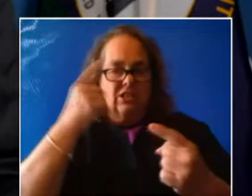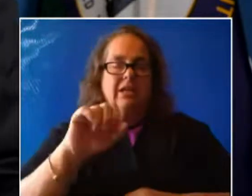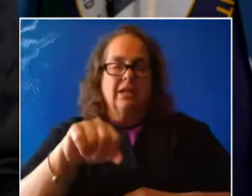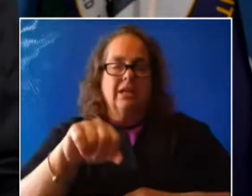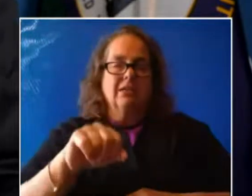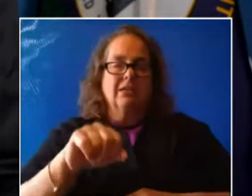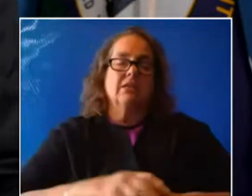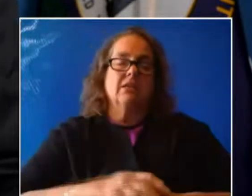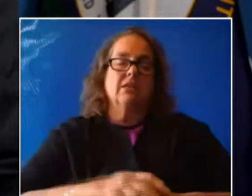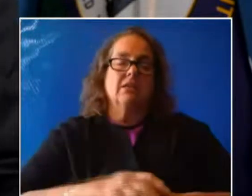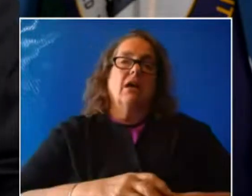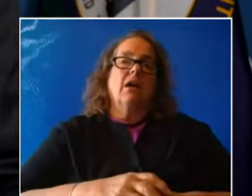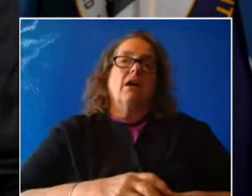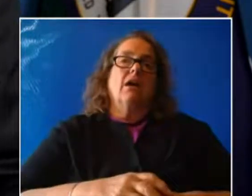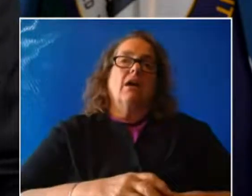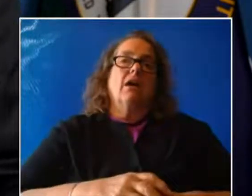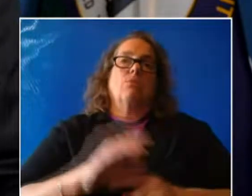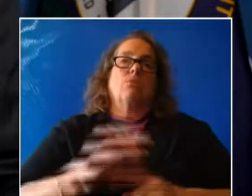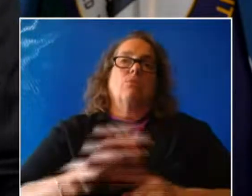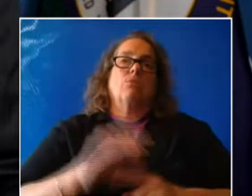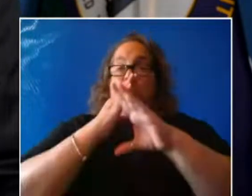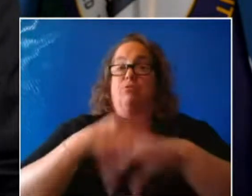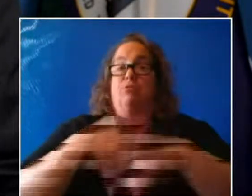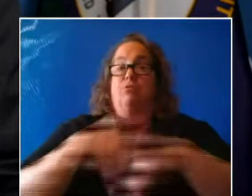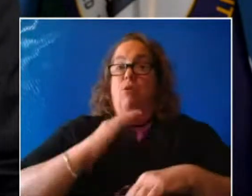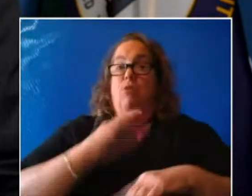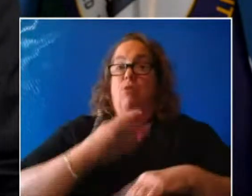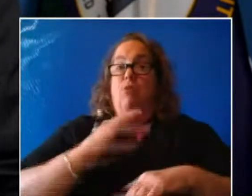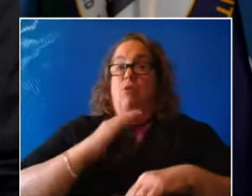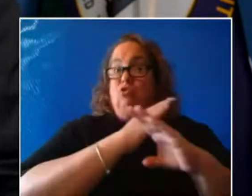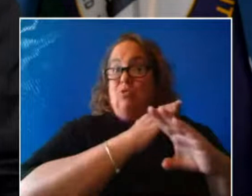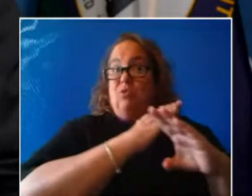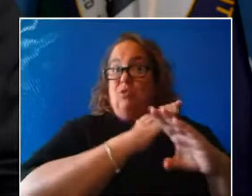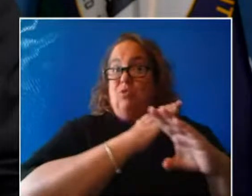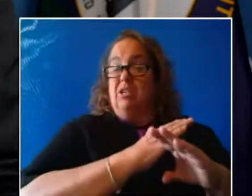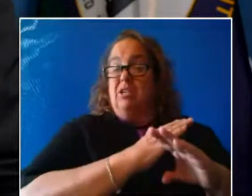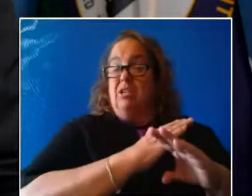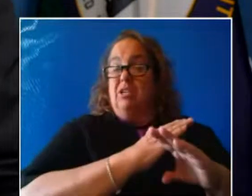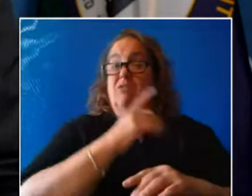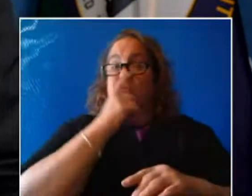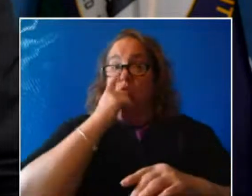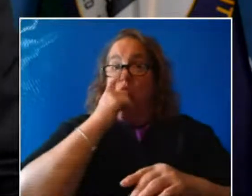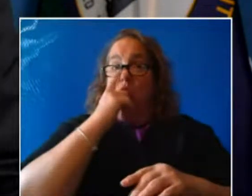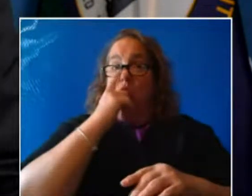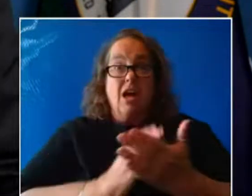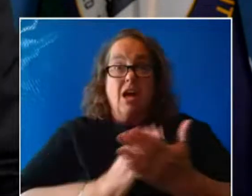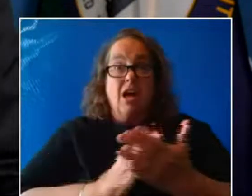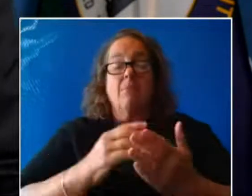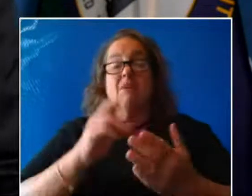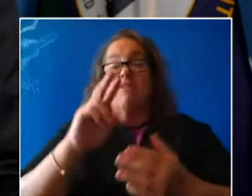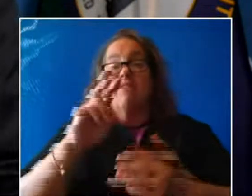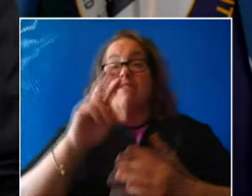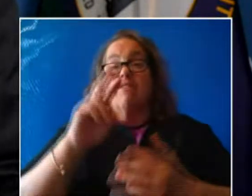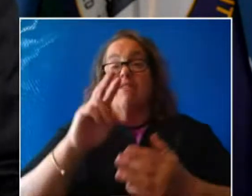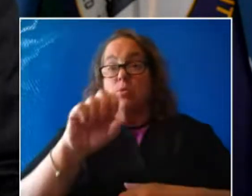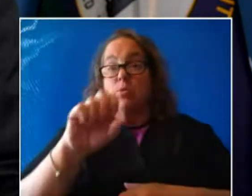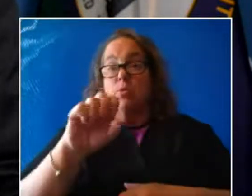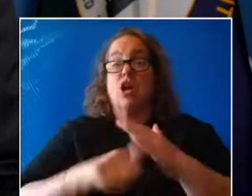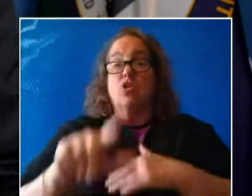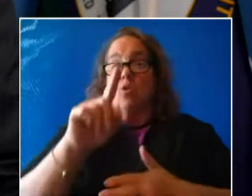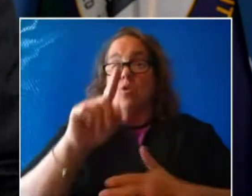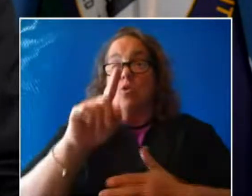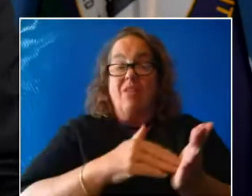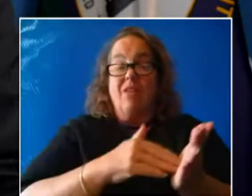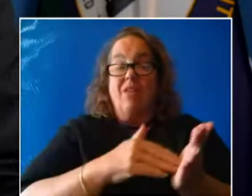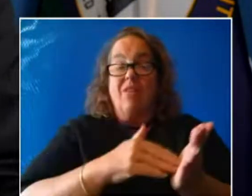of all capacity restrictions for venues under 1,000 is when we hit 2.5 million. Whether or not we